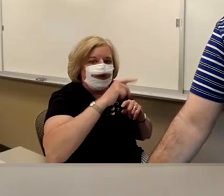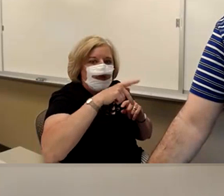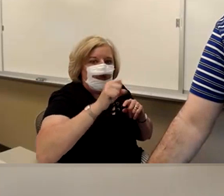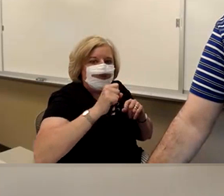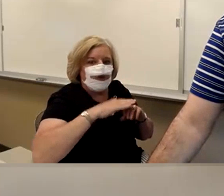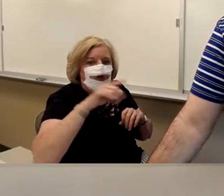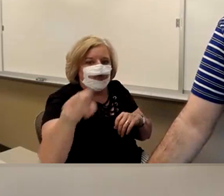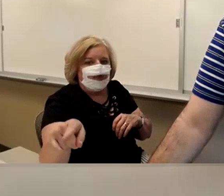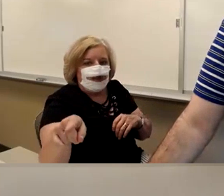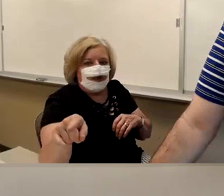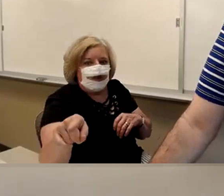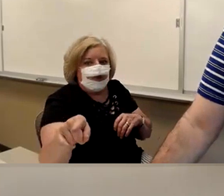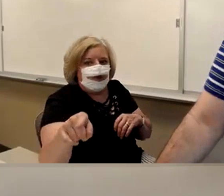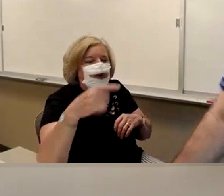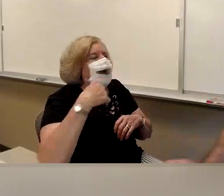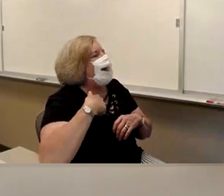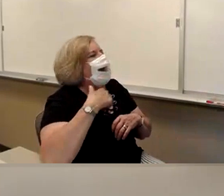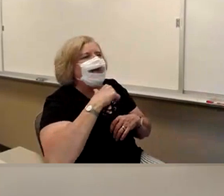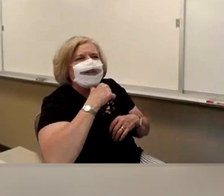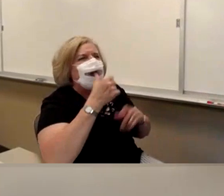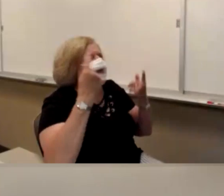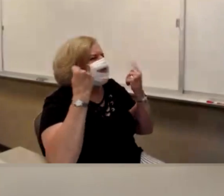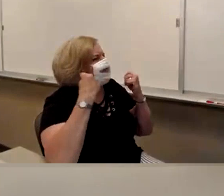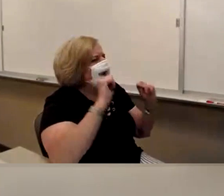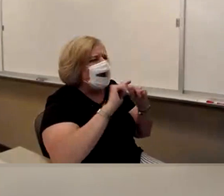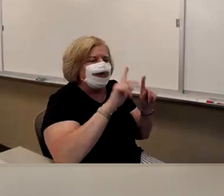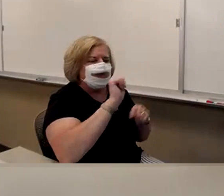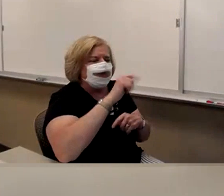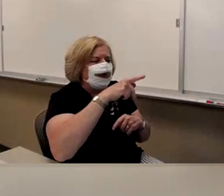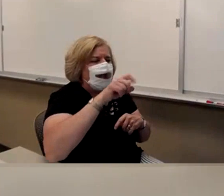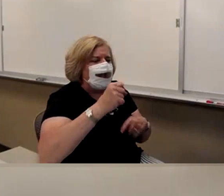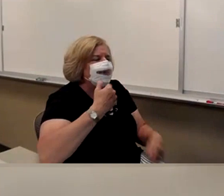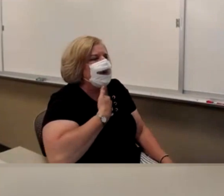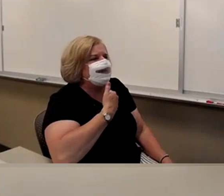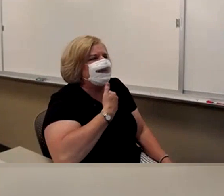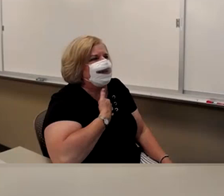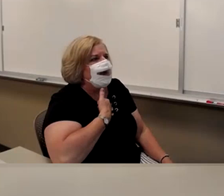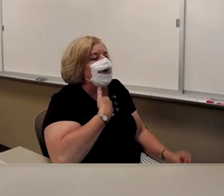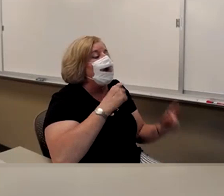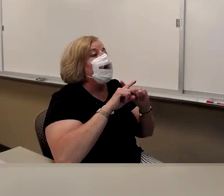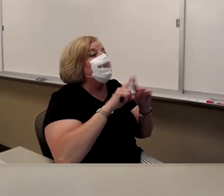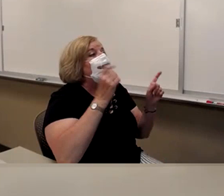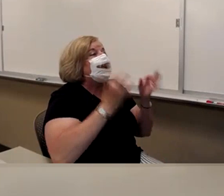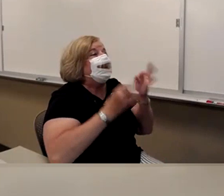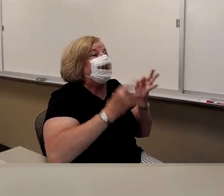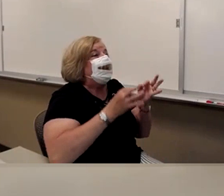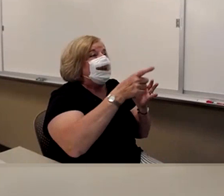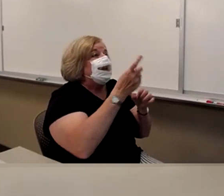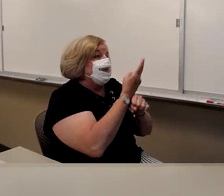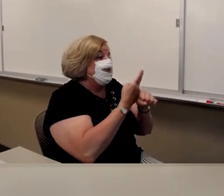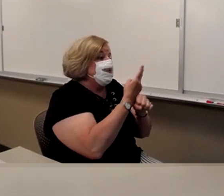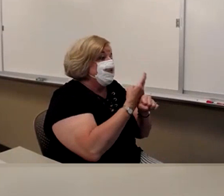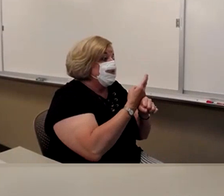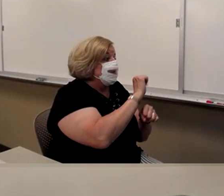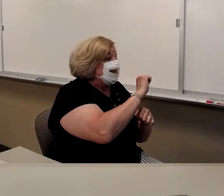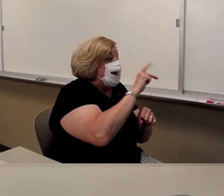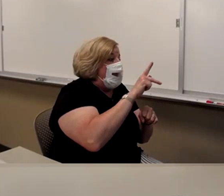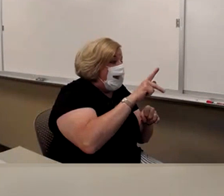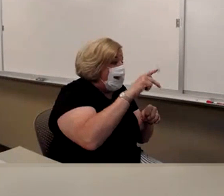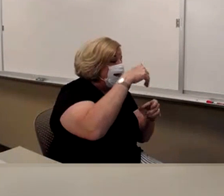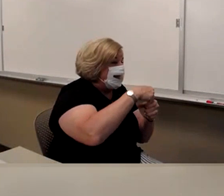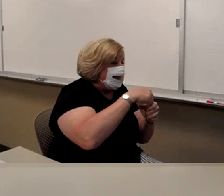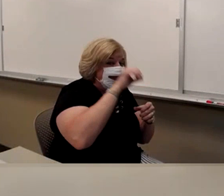I haven't tried to use any of the apps yet, but if you use a certain app within